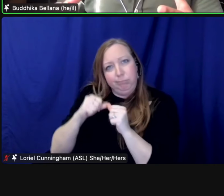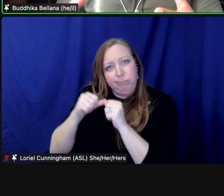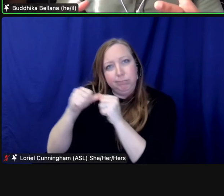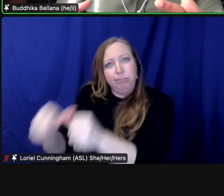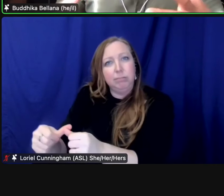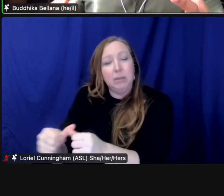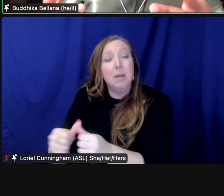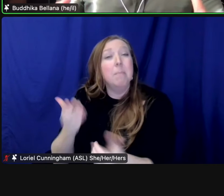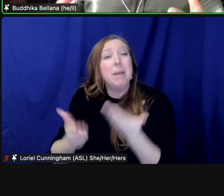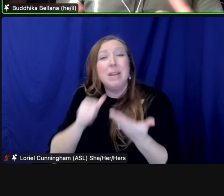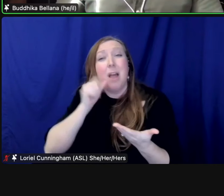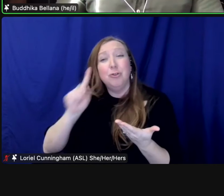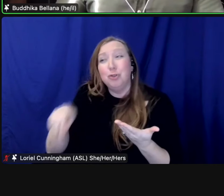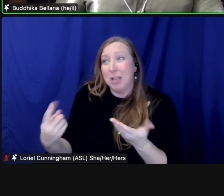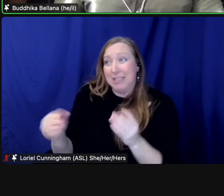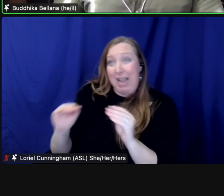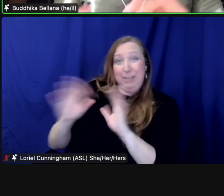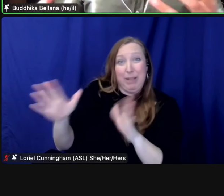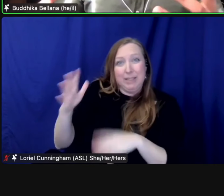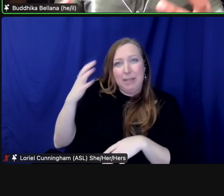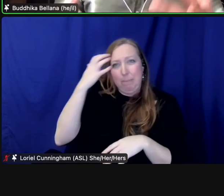in terms of this more latent,